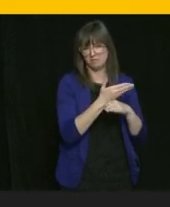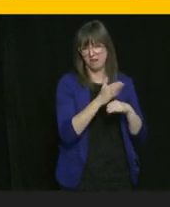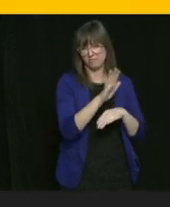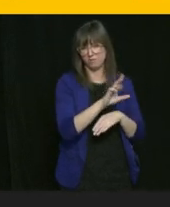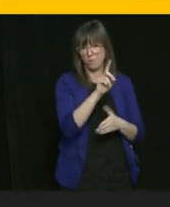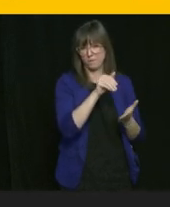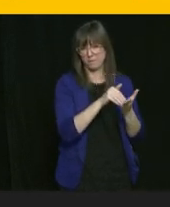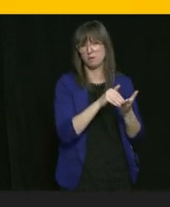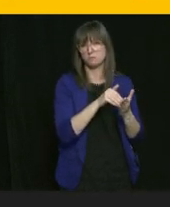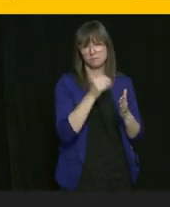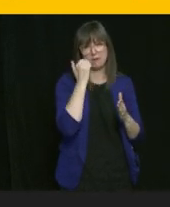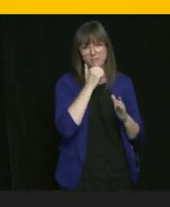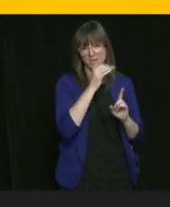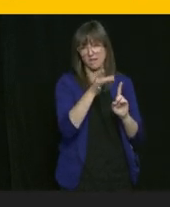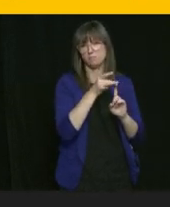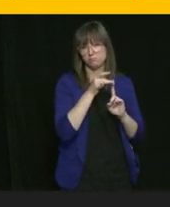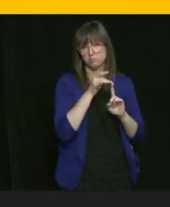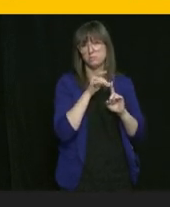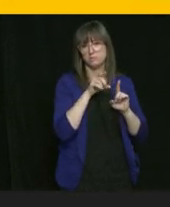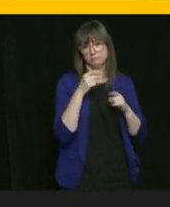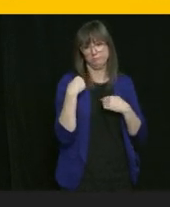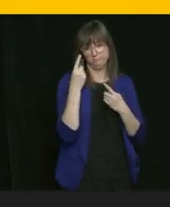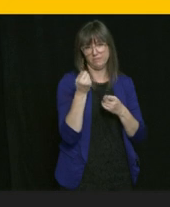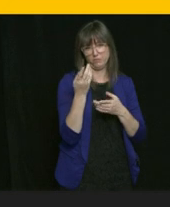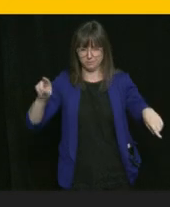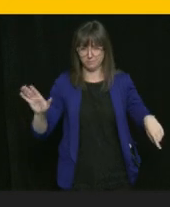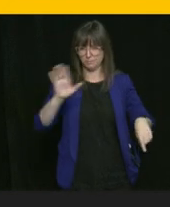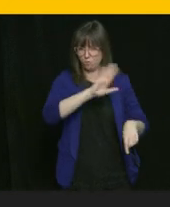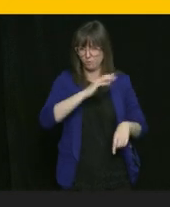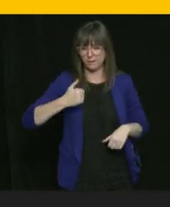1,000 cases daily during recent weeks.